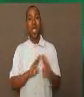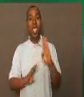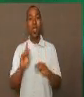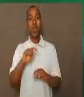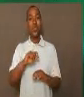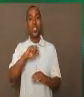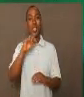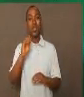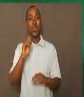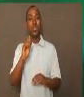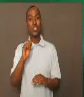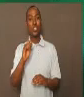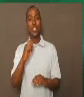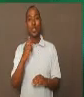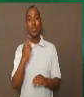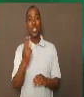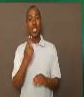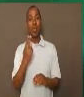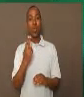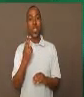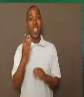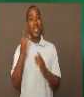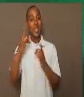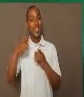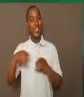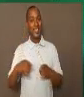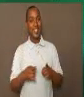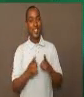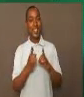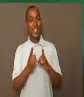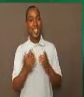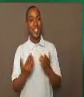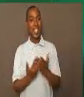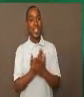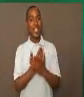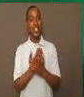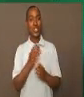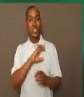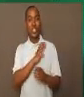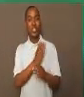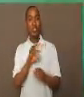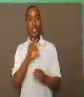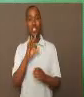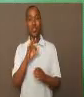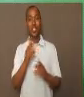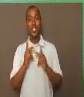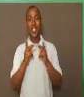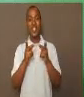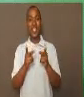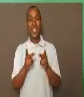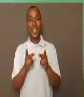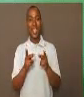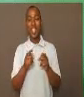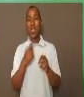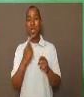Biotechnology has been sought out as a way to produce renewable energy. The